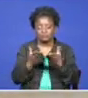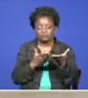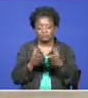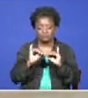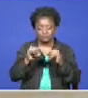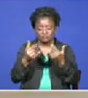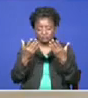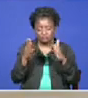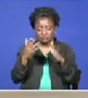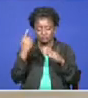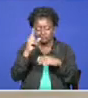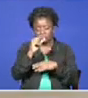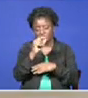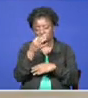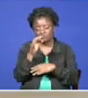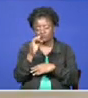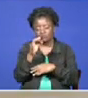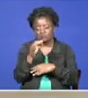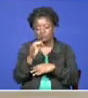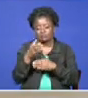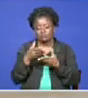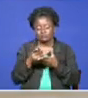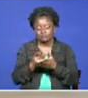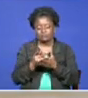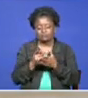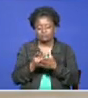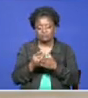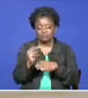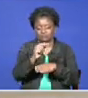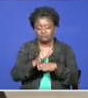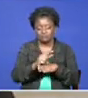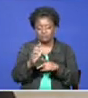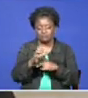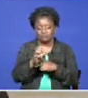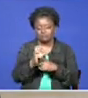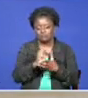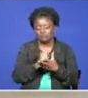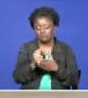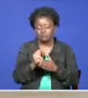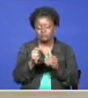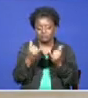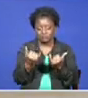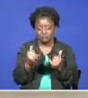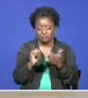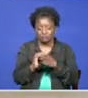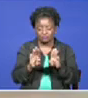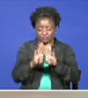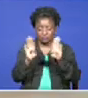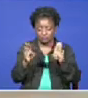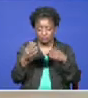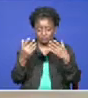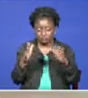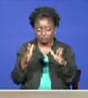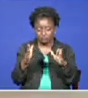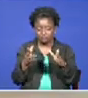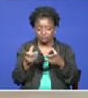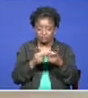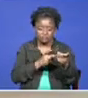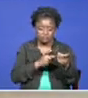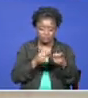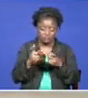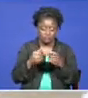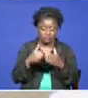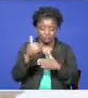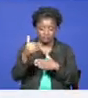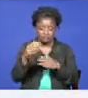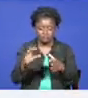the 2019 Bahamas Opti Sailing National Championships. Now the opening ceremony is done. The competition is next up, and joining me